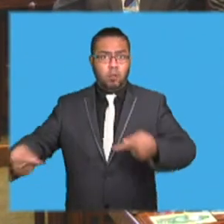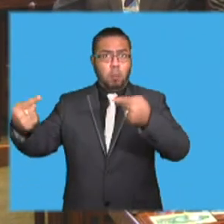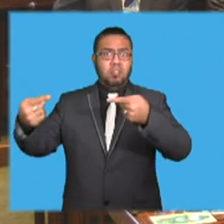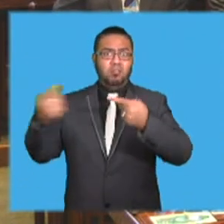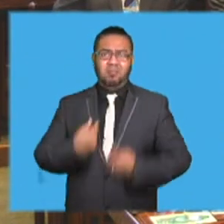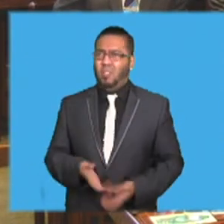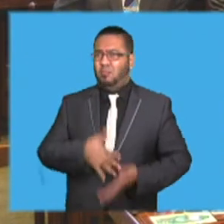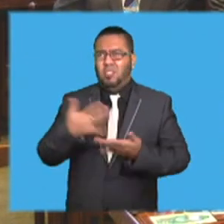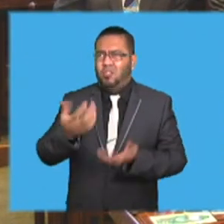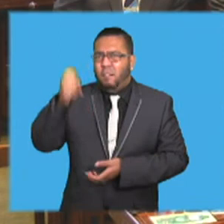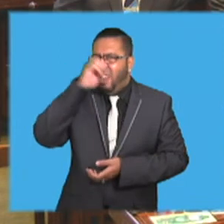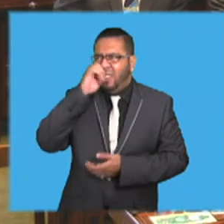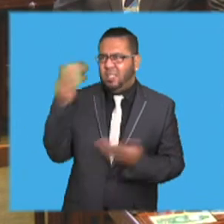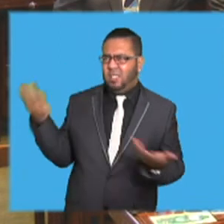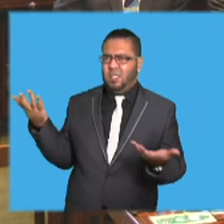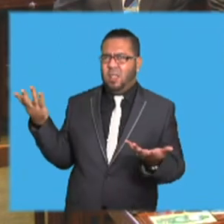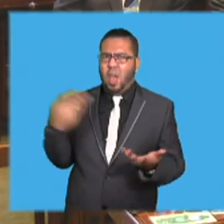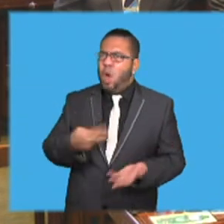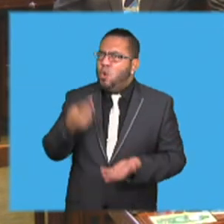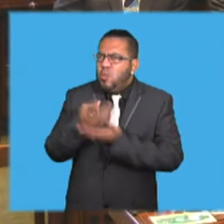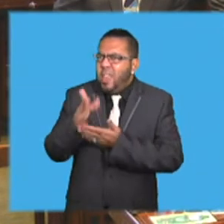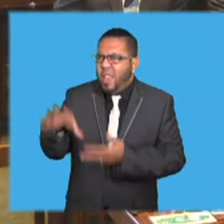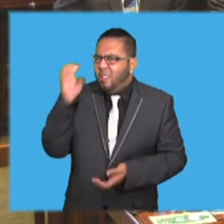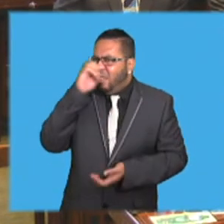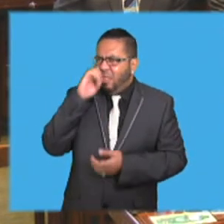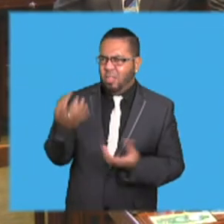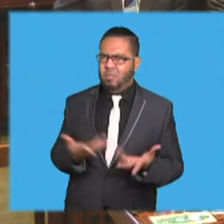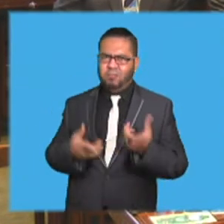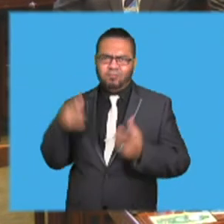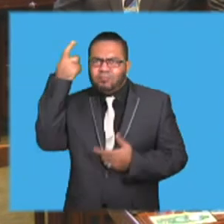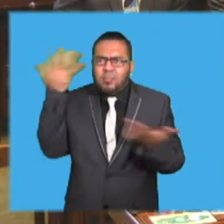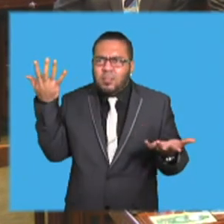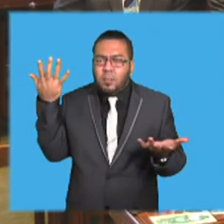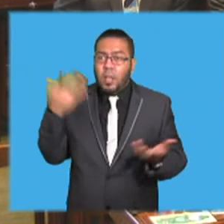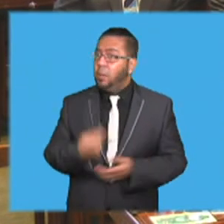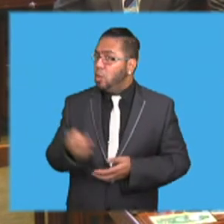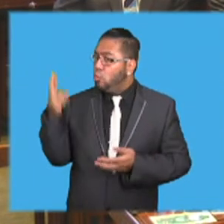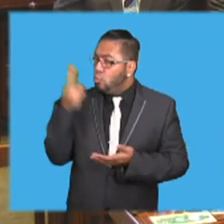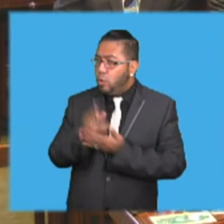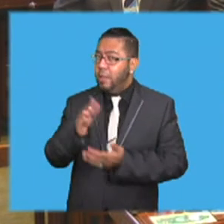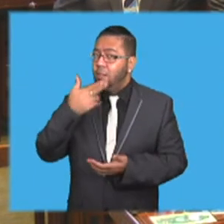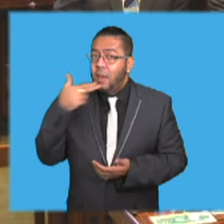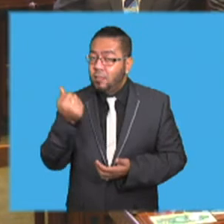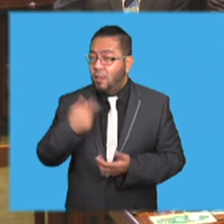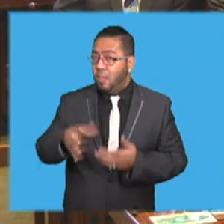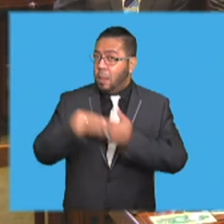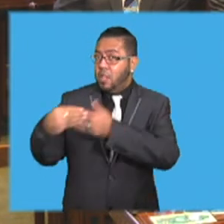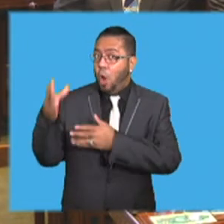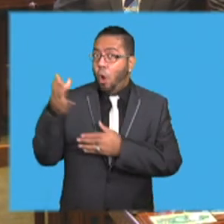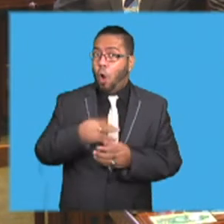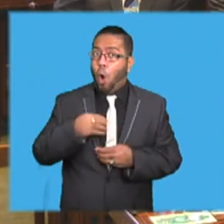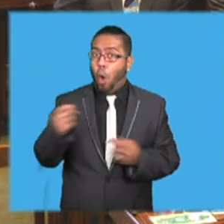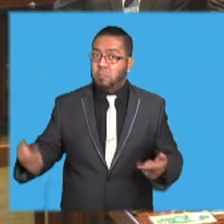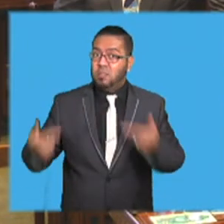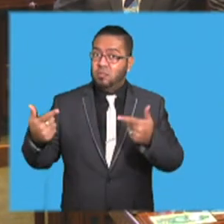with ethnicity. Really an obsession with ethnicity. It would have been really nice if the Honourable Leader for Opposition asked us,